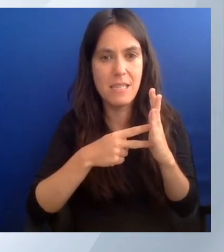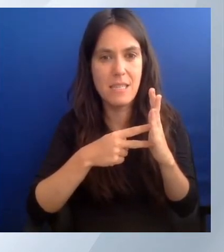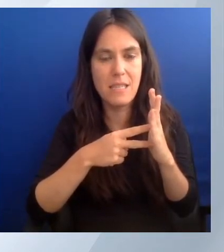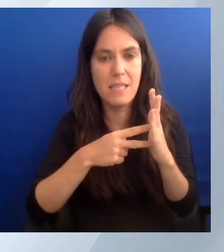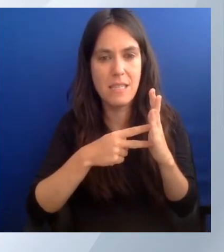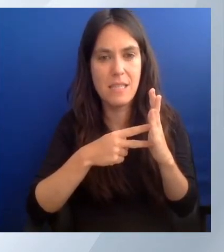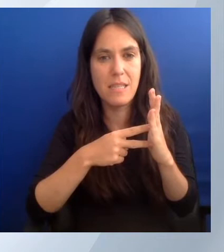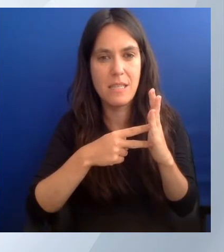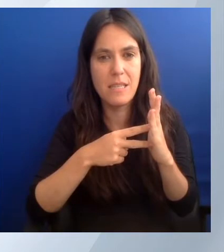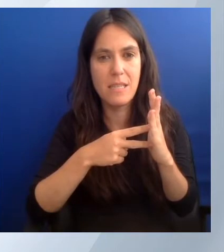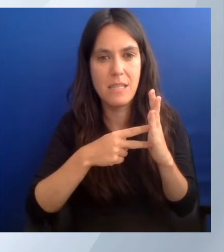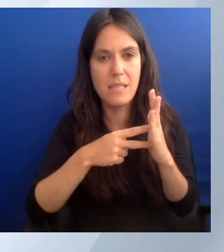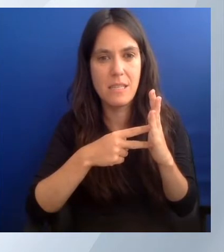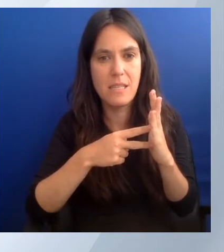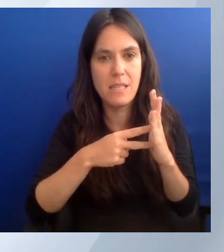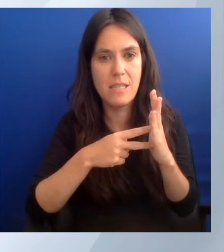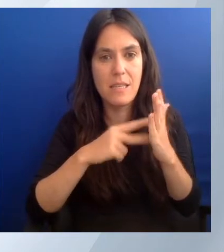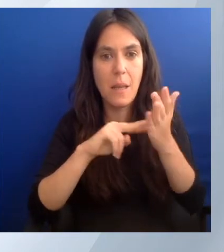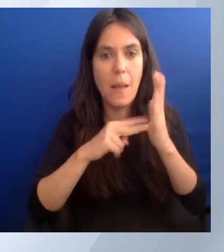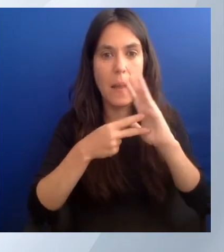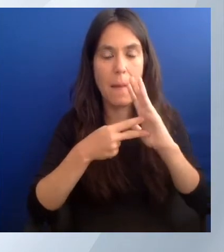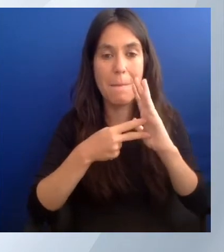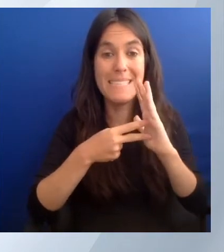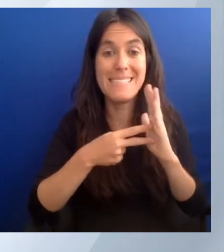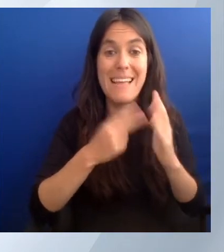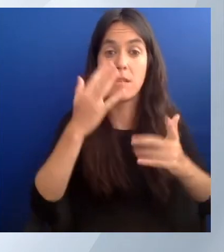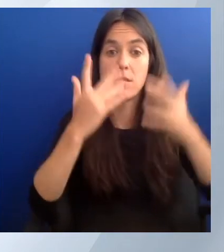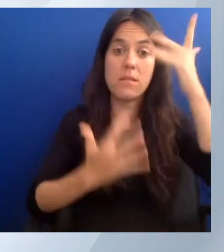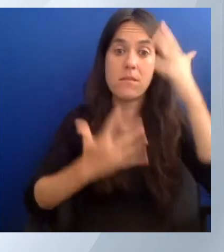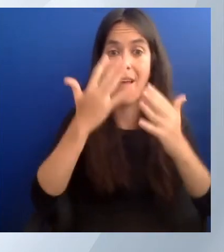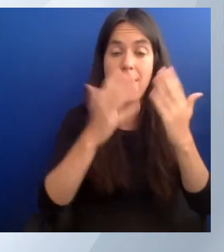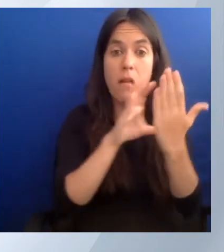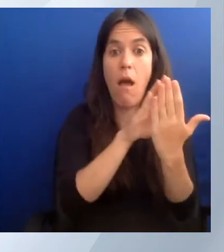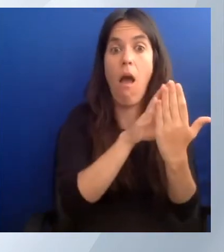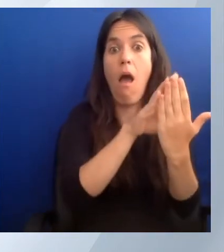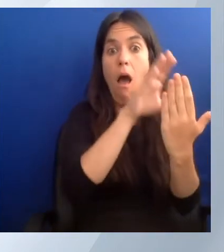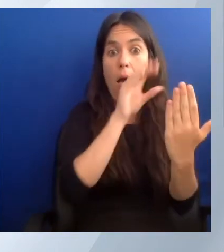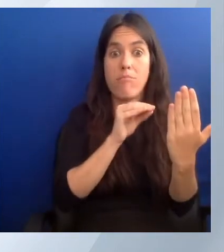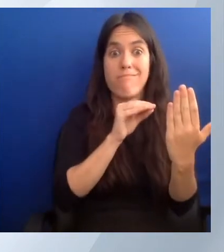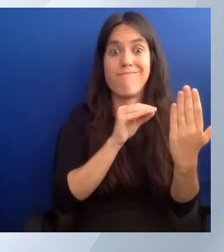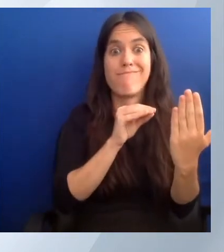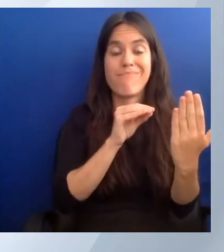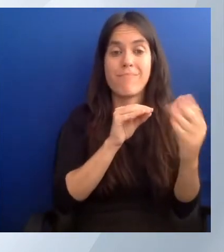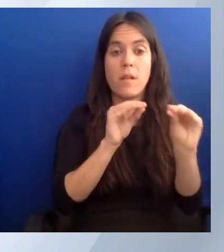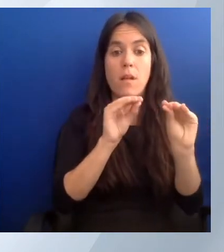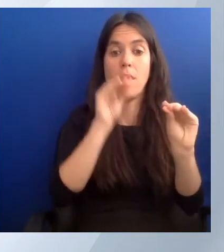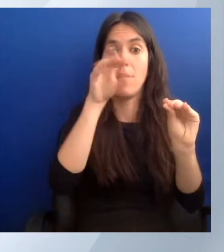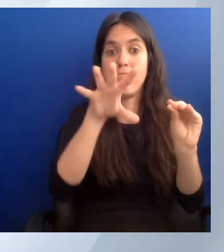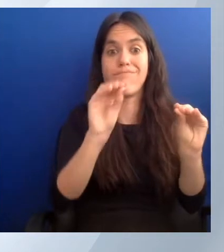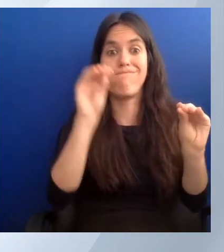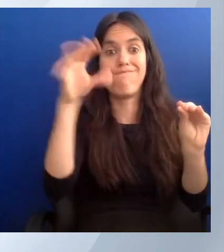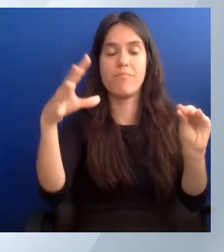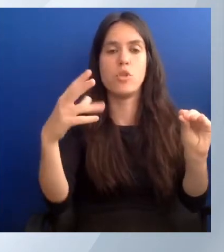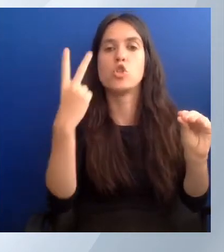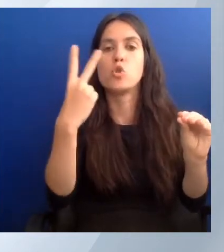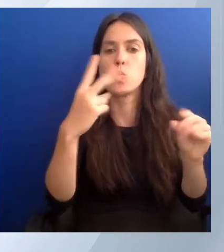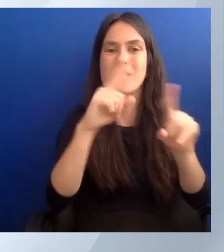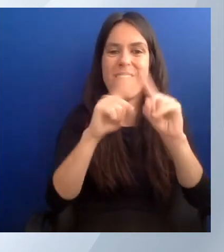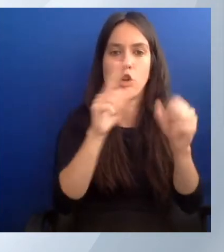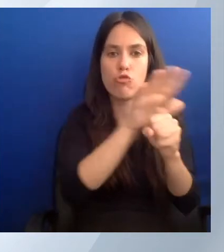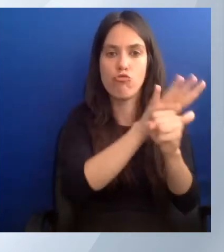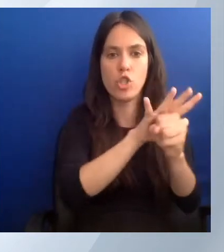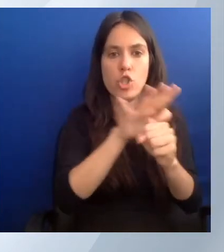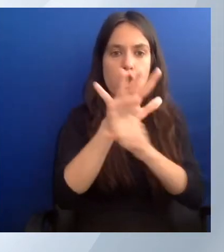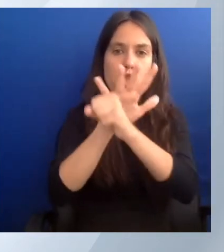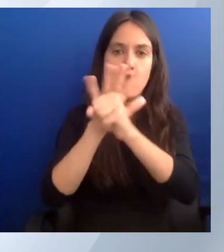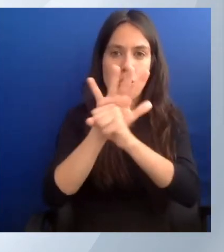georedundant storage, and this is where your data is replicated into a couple of data centers across two different regions. So if Azure has a